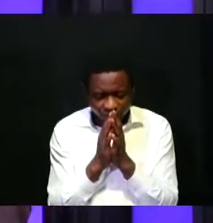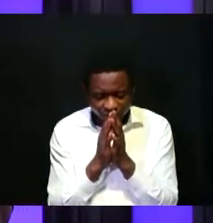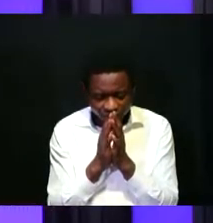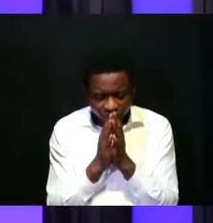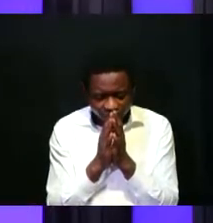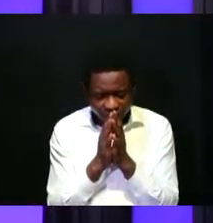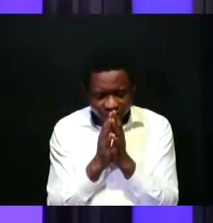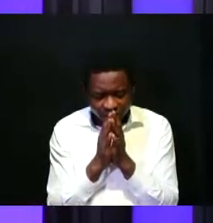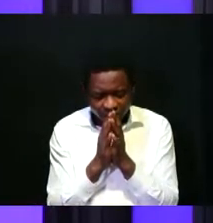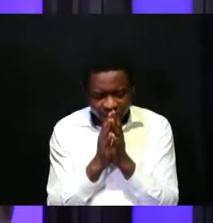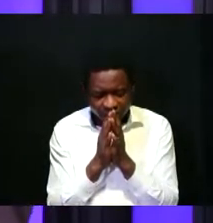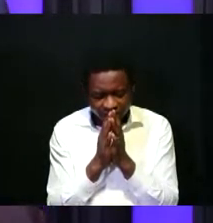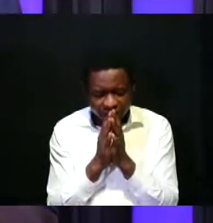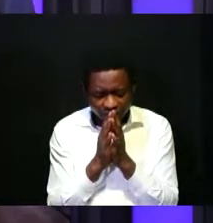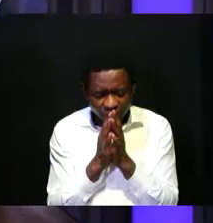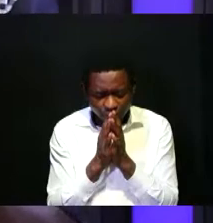Oh